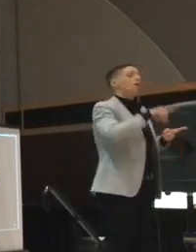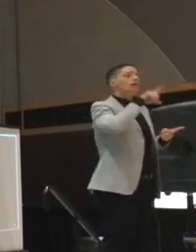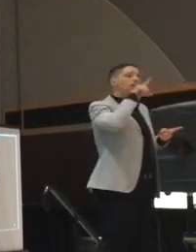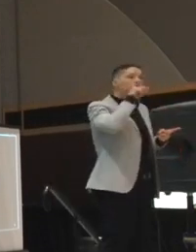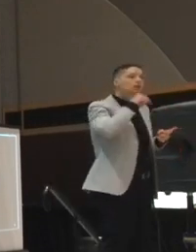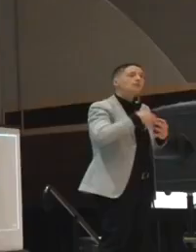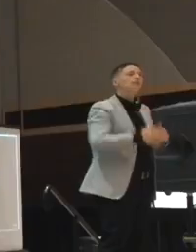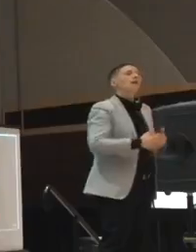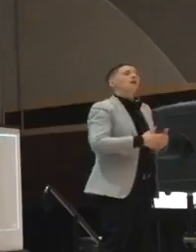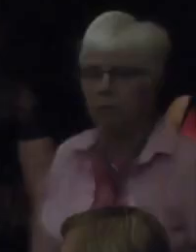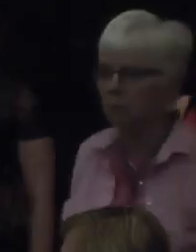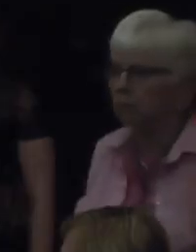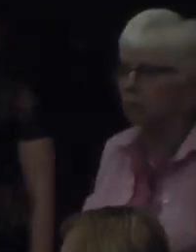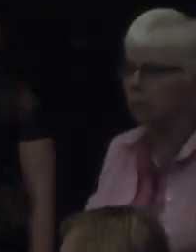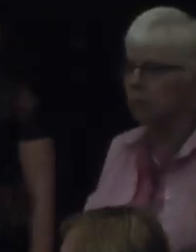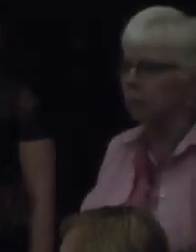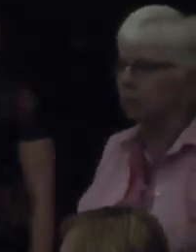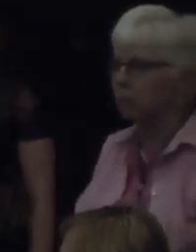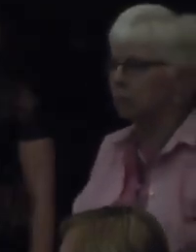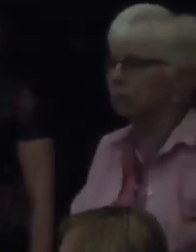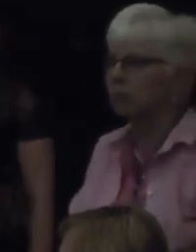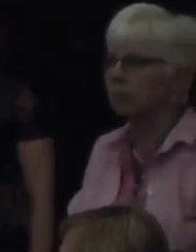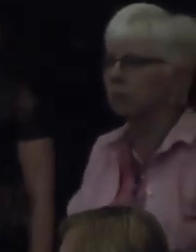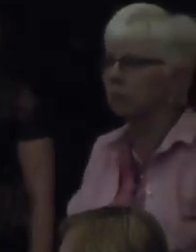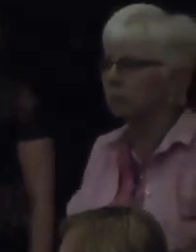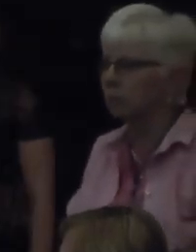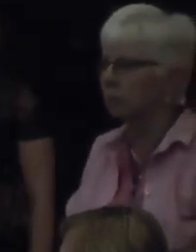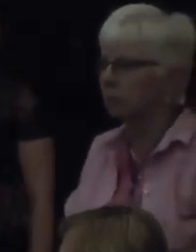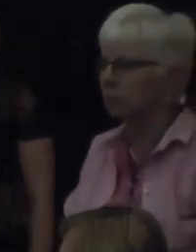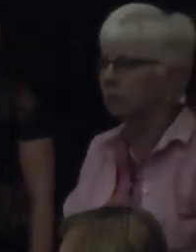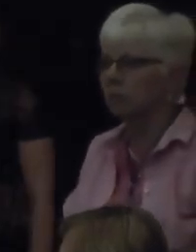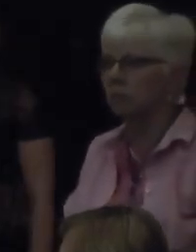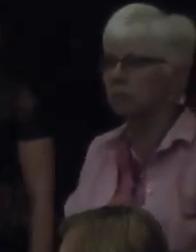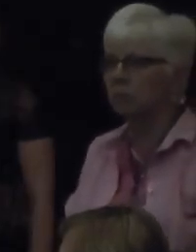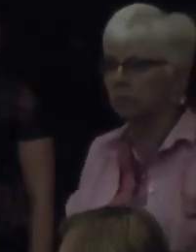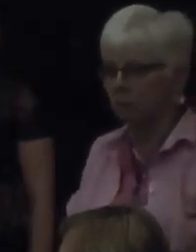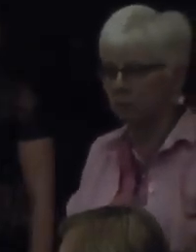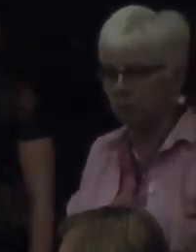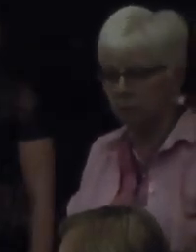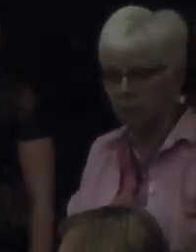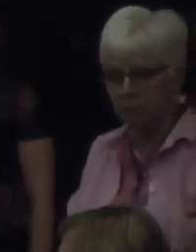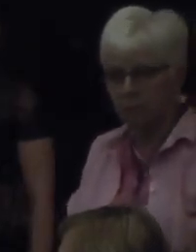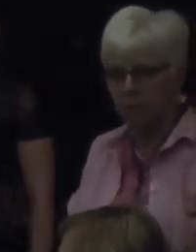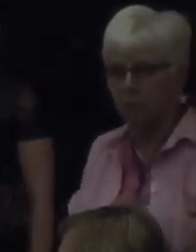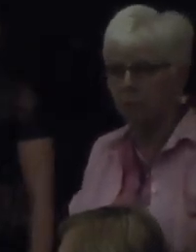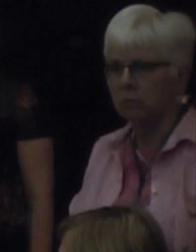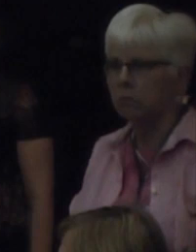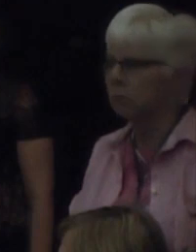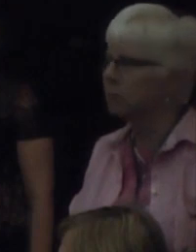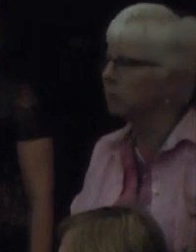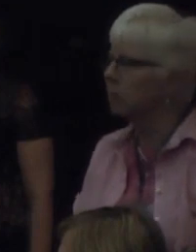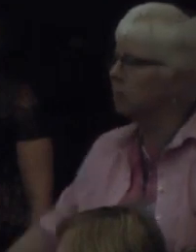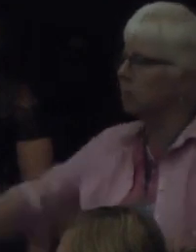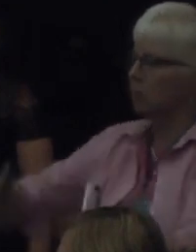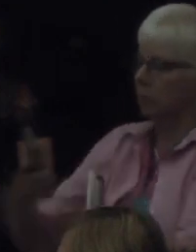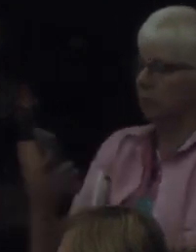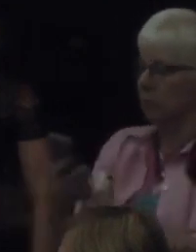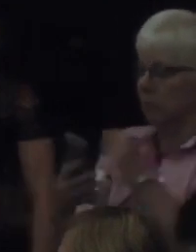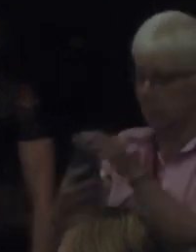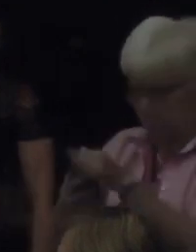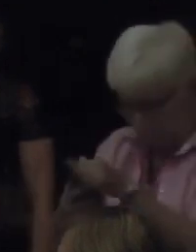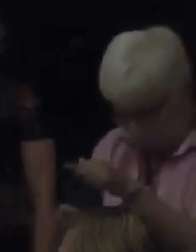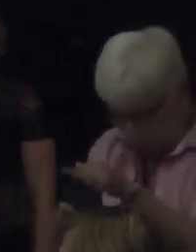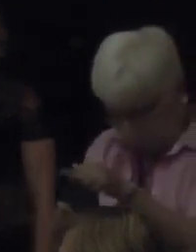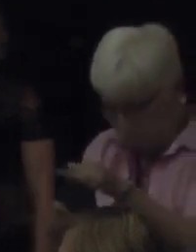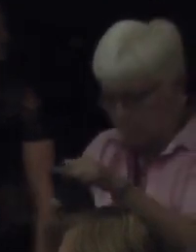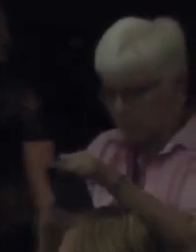plant, the knowledge on how to make them is lost, and there's one person left who can make beef plants. If things like that have been